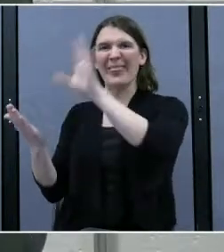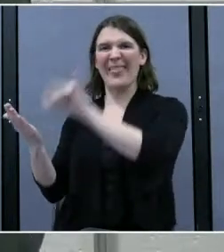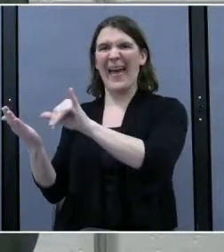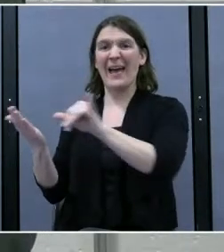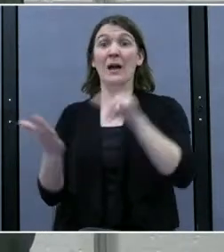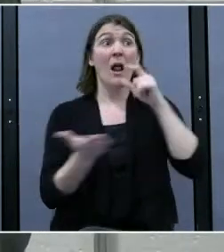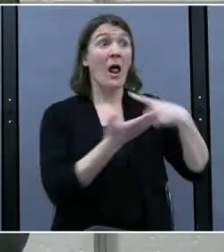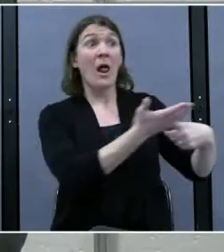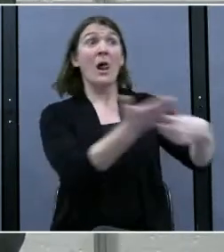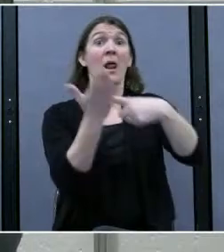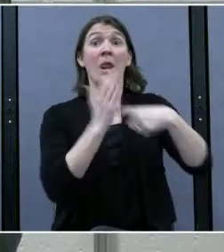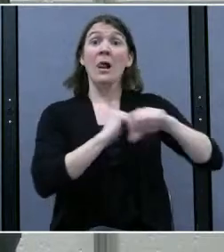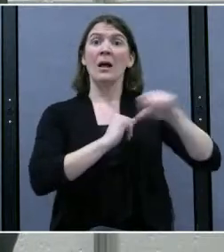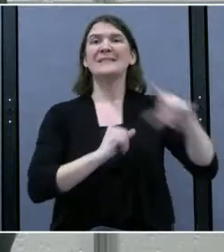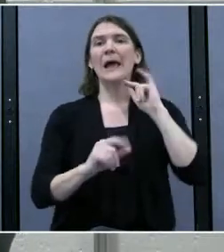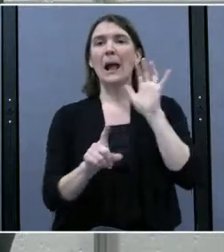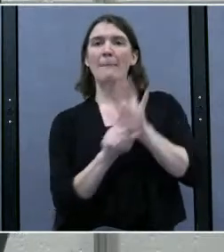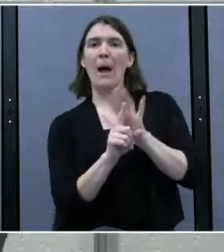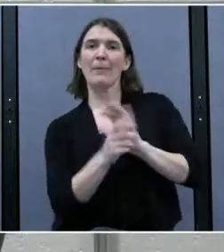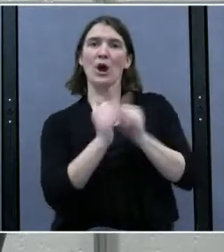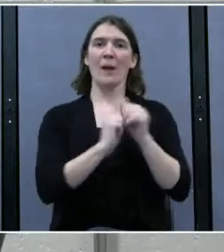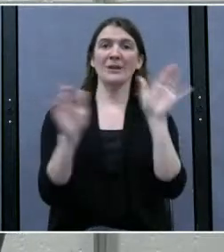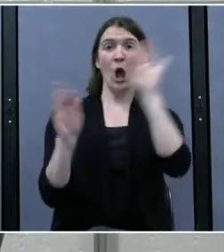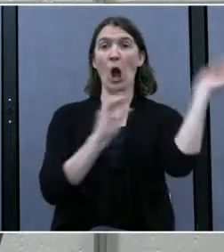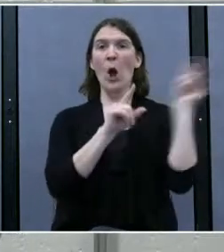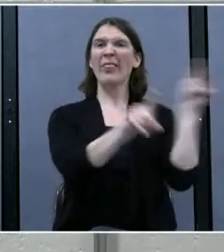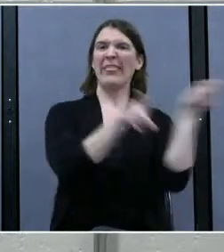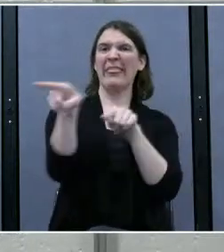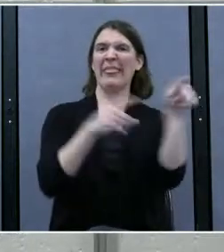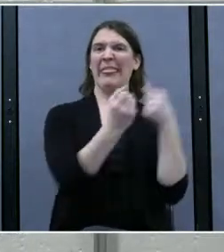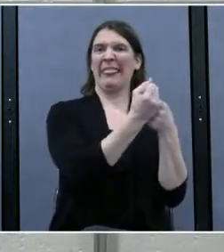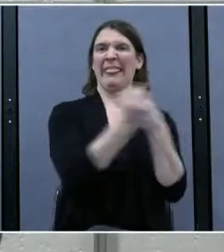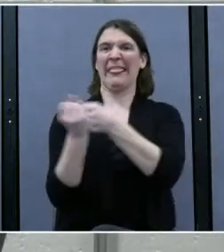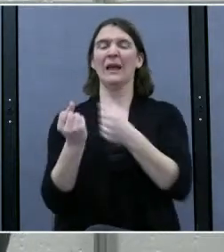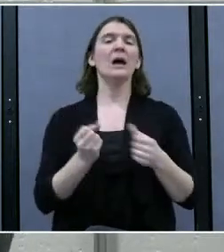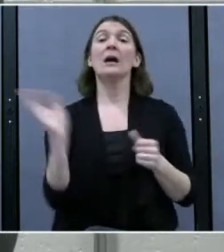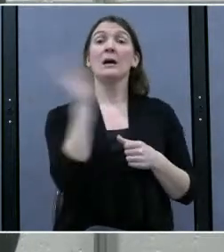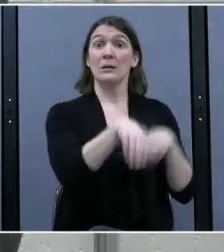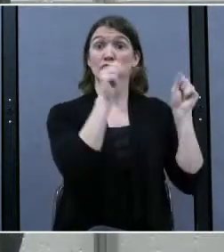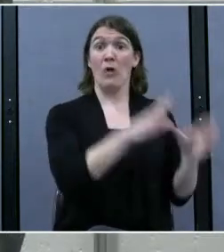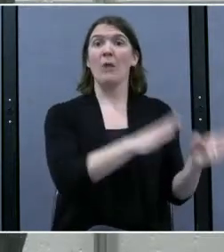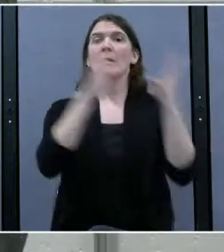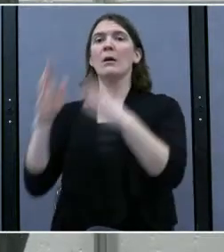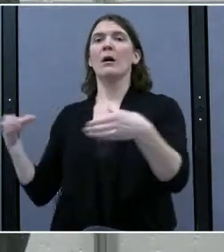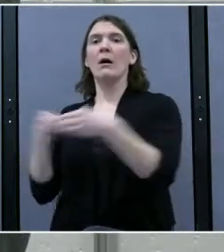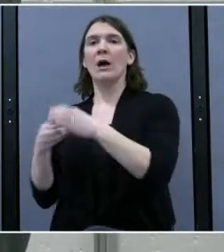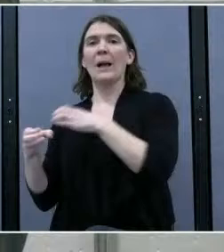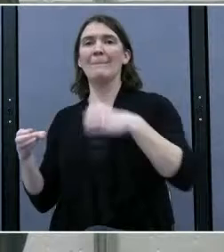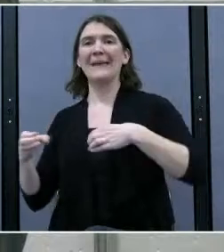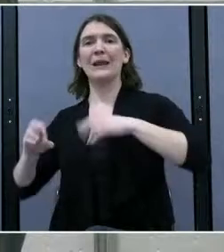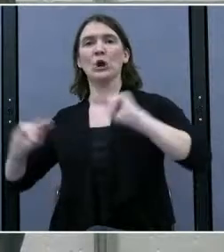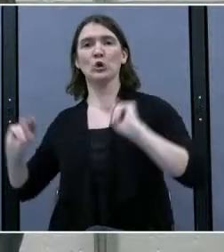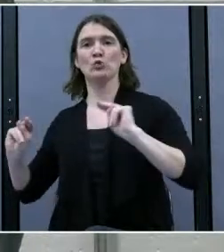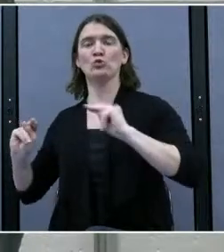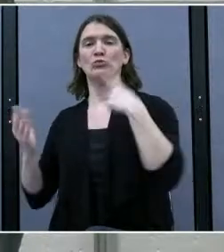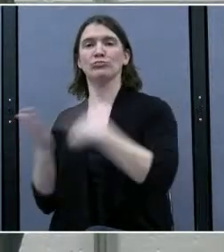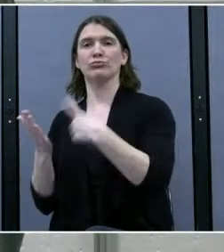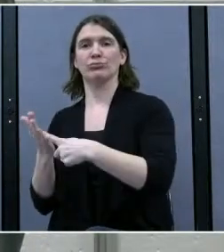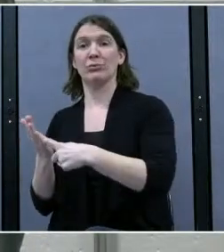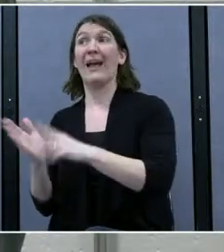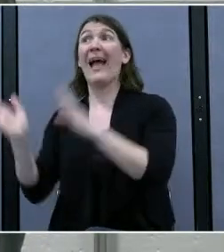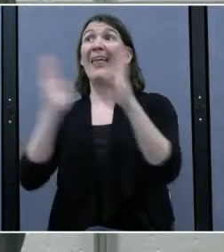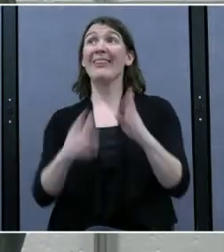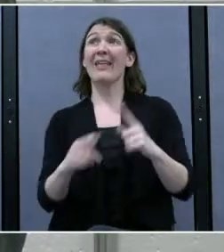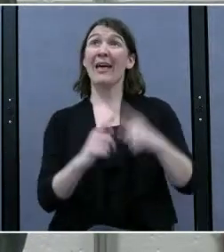not having popularity contests at town meeting. In addition, about 5 years ago,